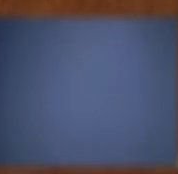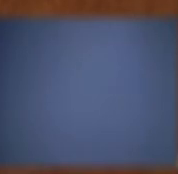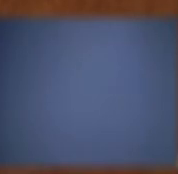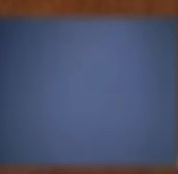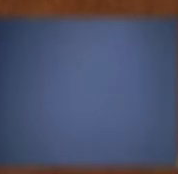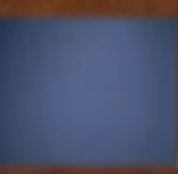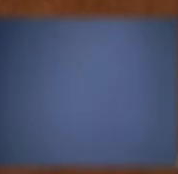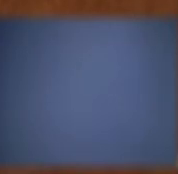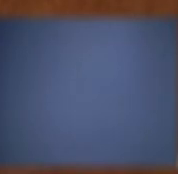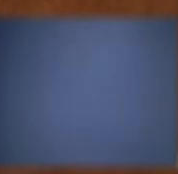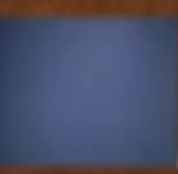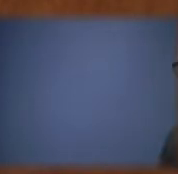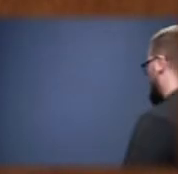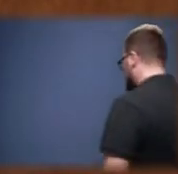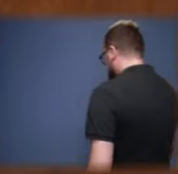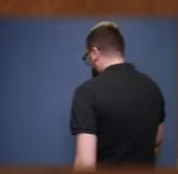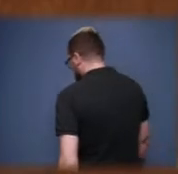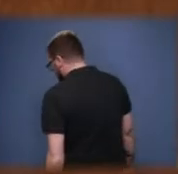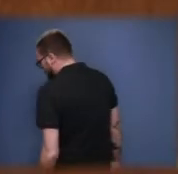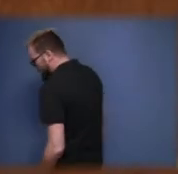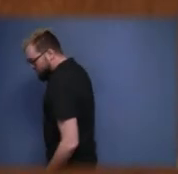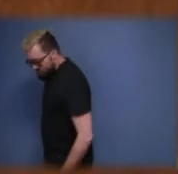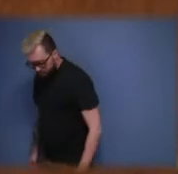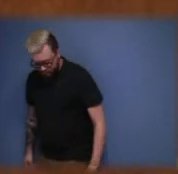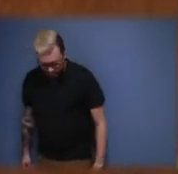I can shake the dog's hand.